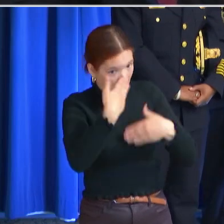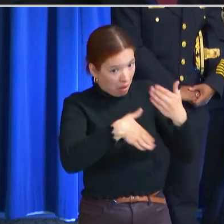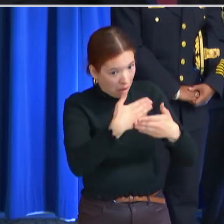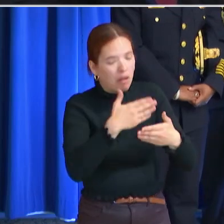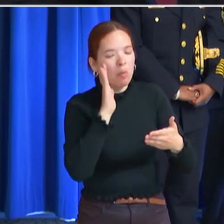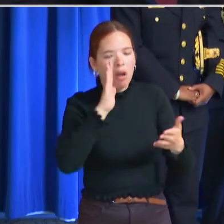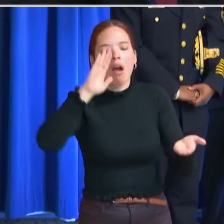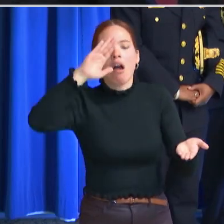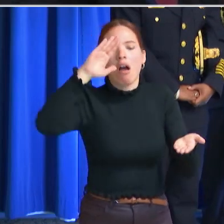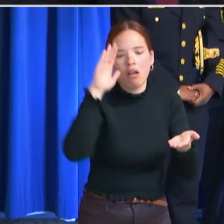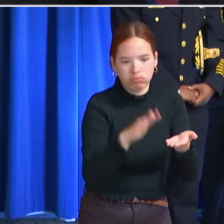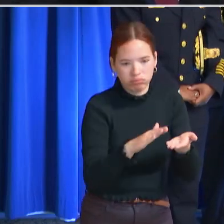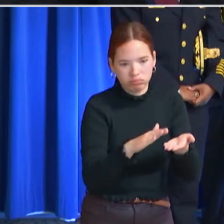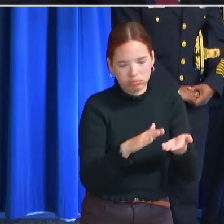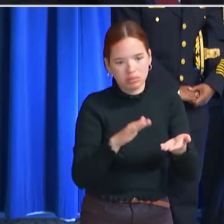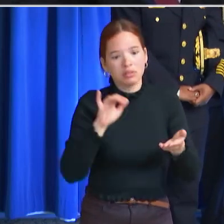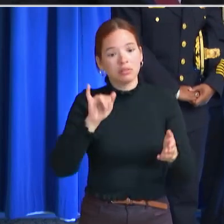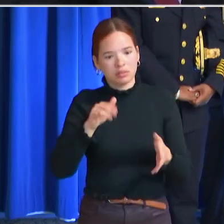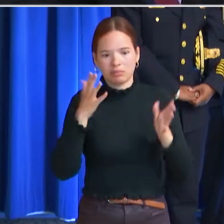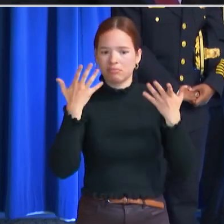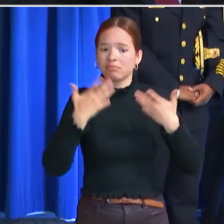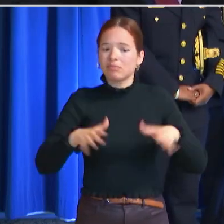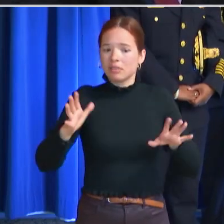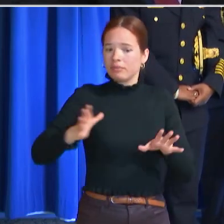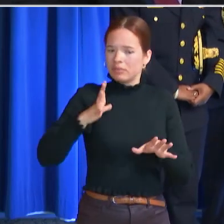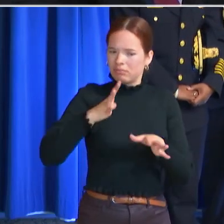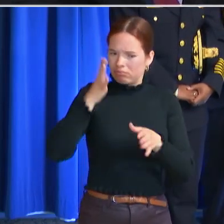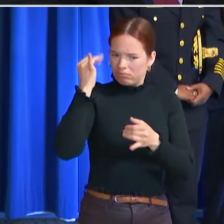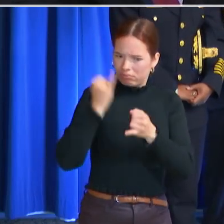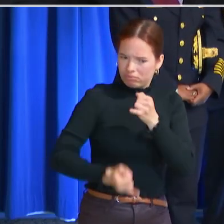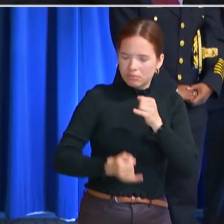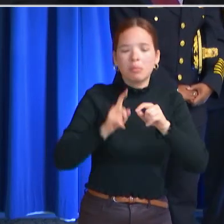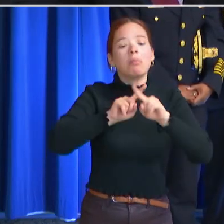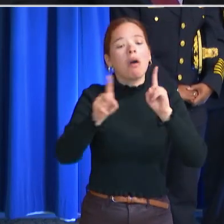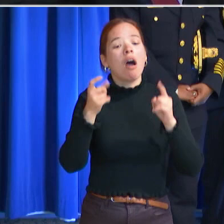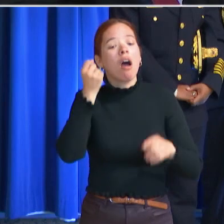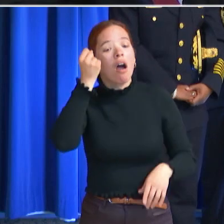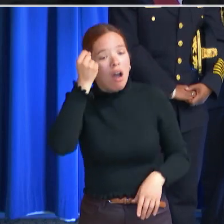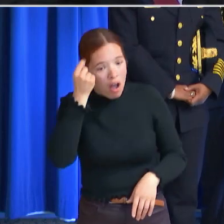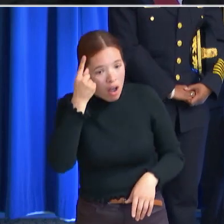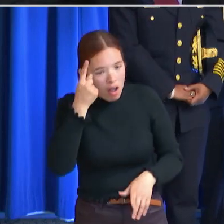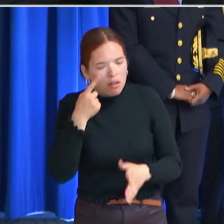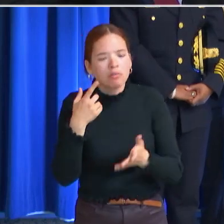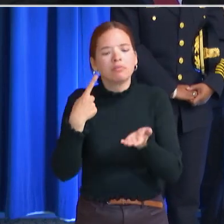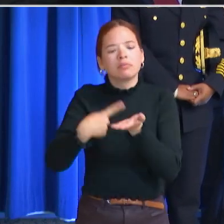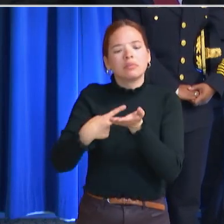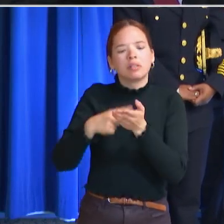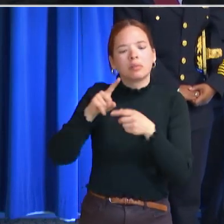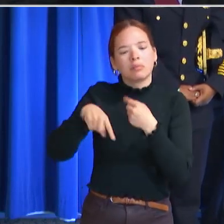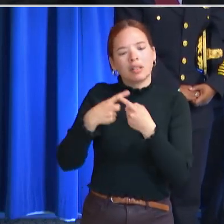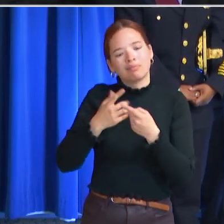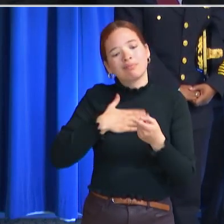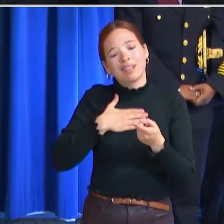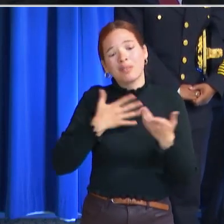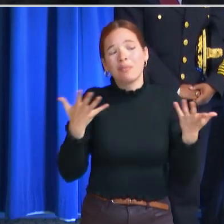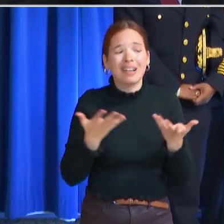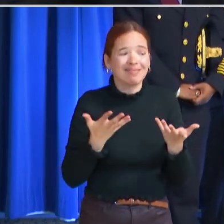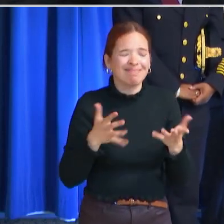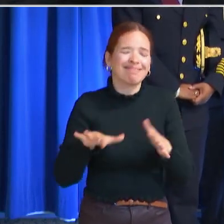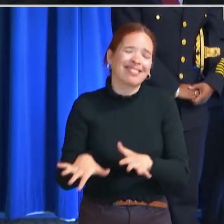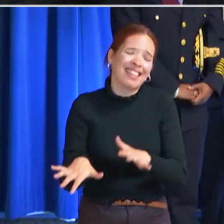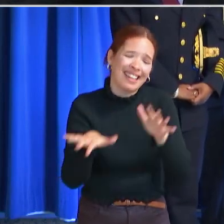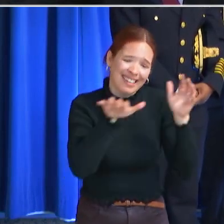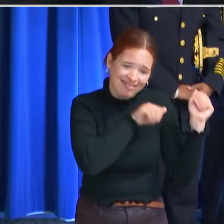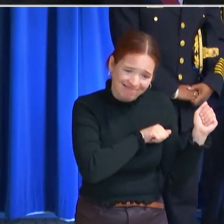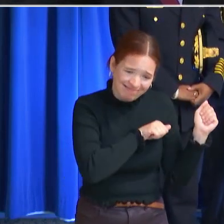for the official statement. And I just kind of want to transition a little bit and talk about my departure. Serving as chief of police